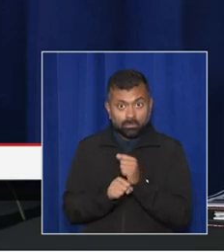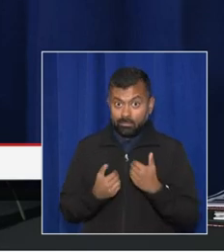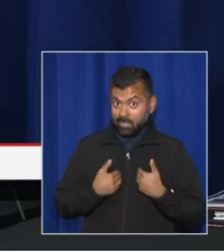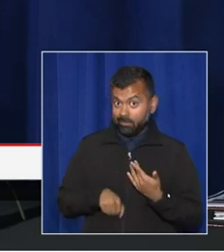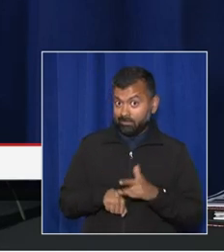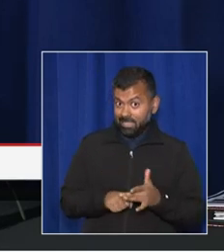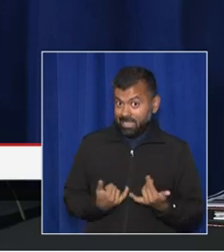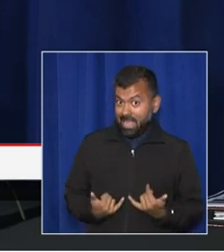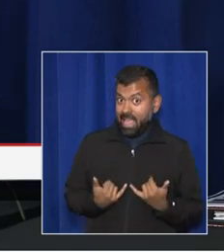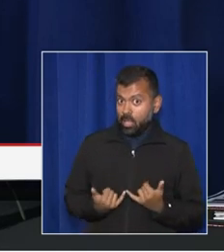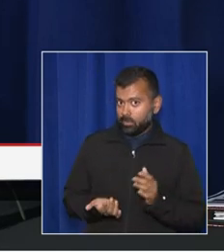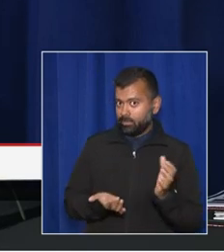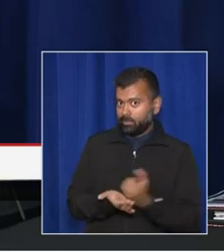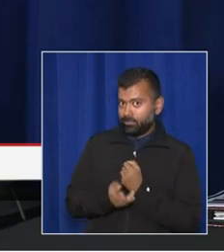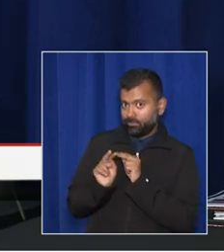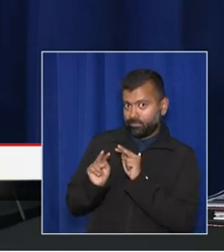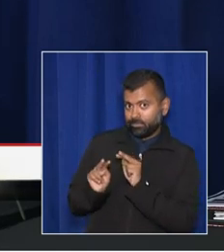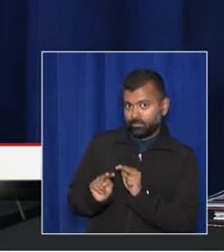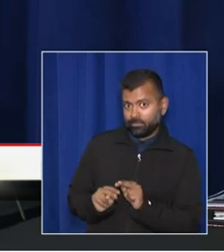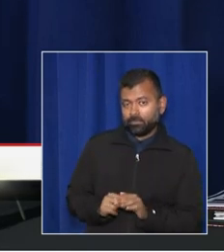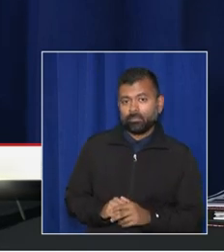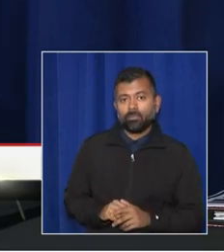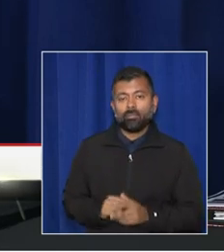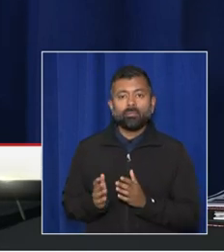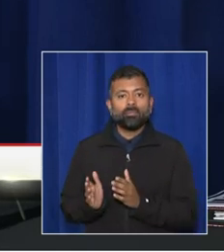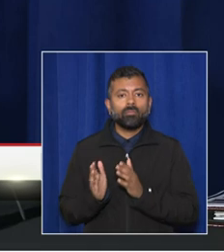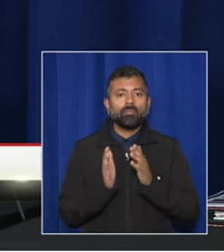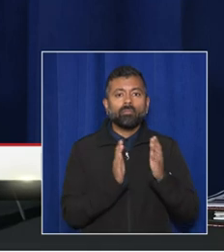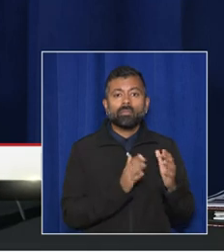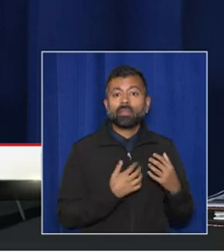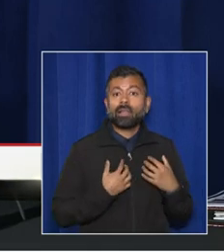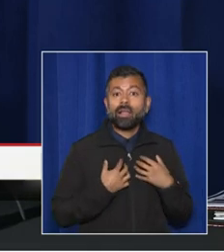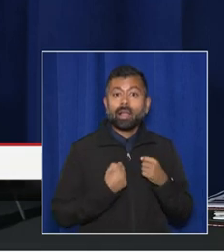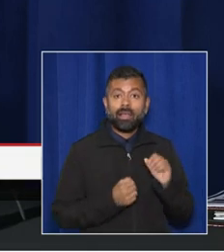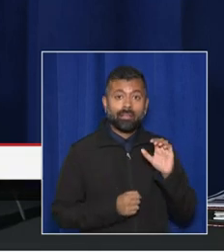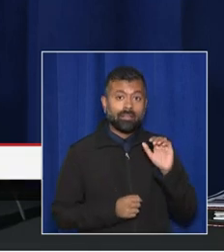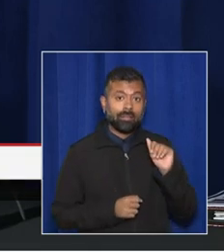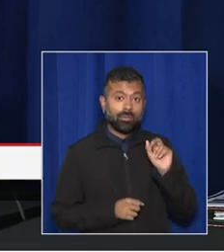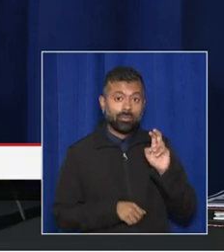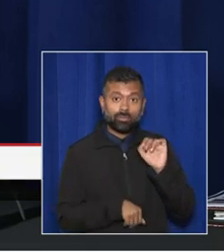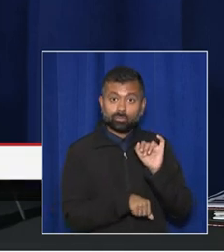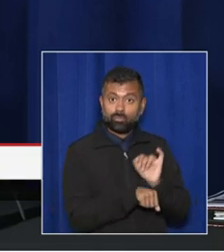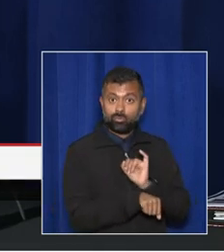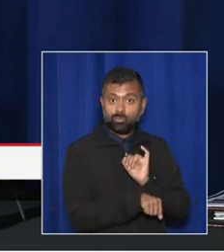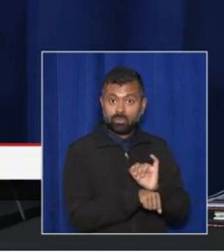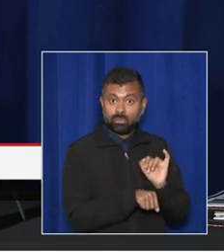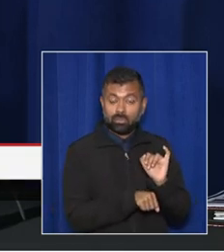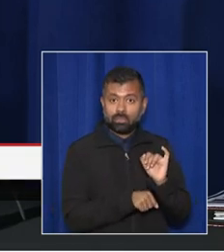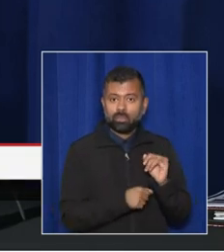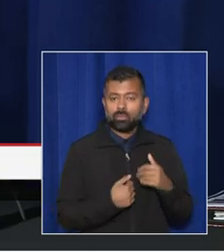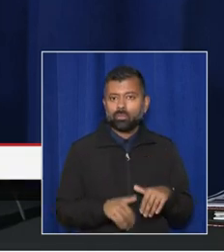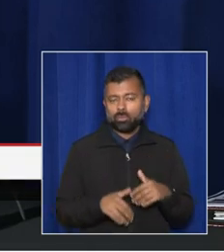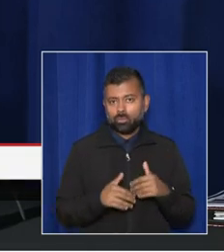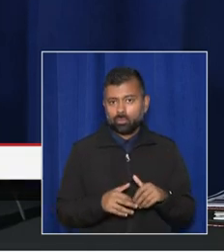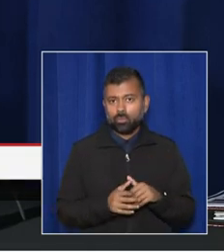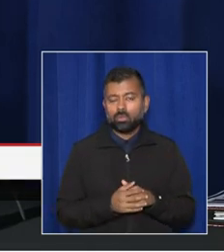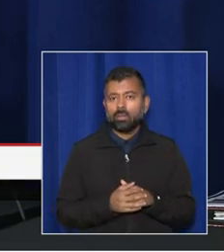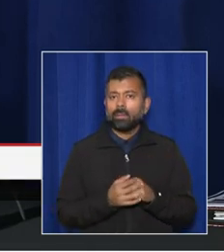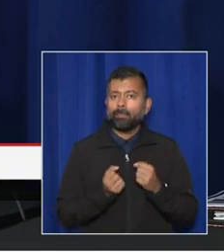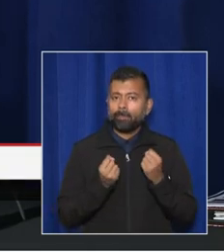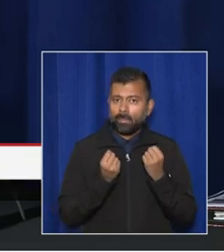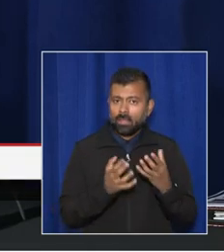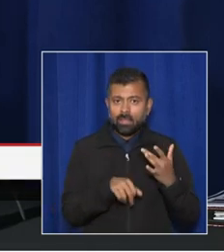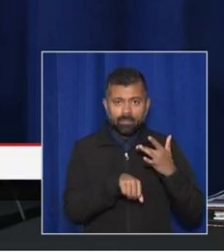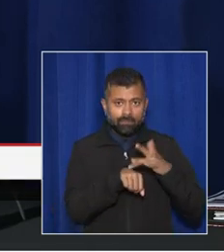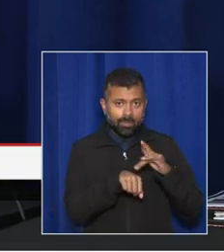thing is true of our healthcare industry. There are significant vacancies that our healthcare employers are also looking